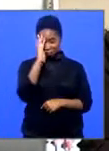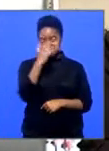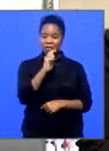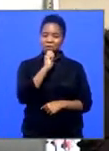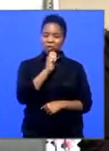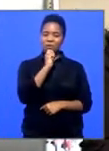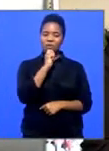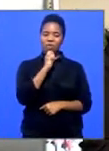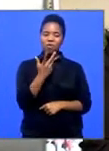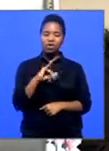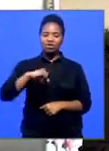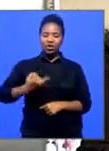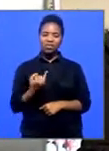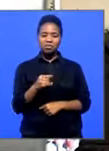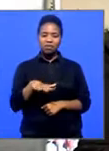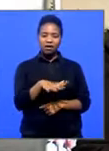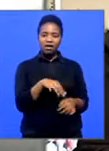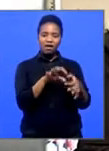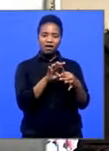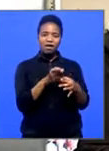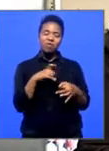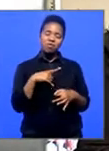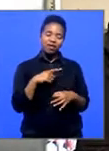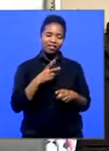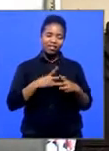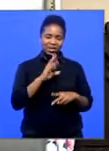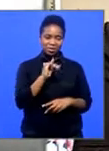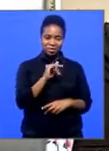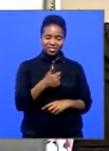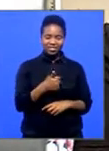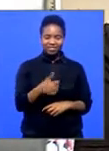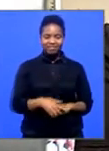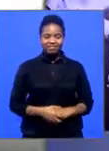tribute here outside Nelson Mandela's home. Back to you in the studio, Leanne.